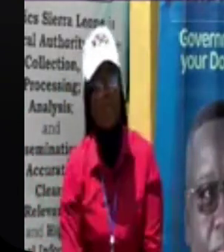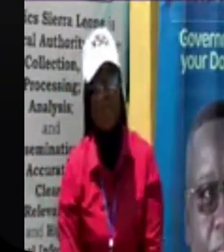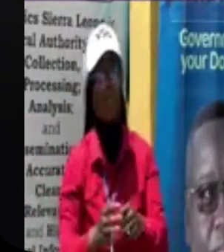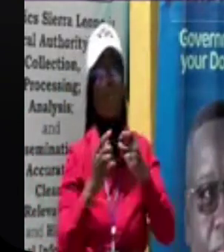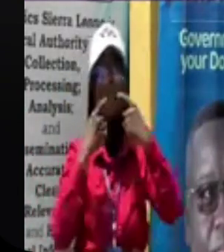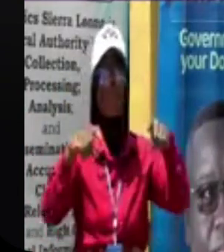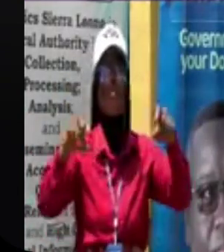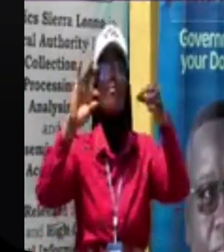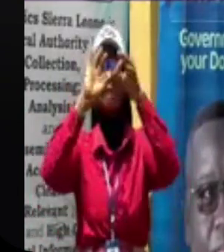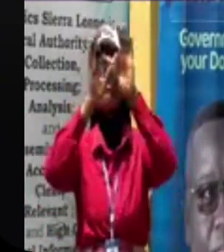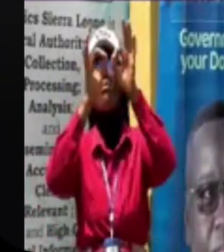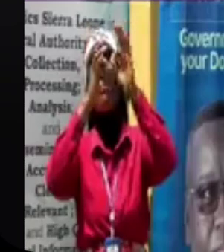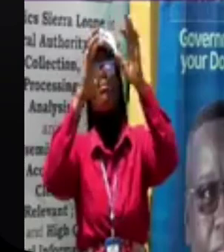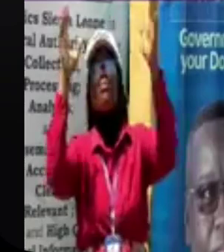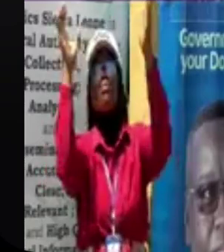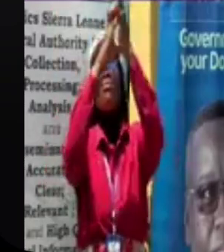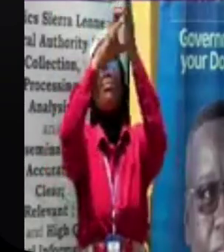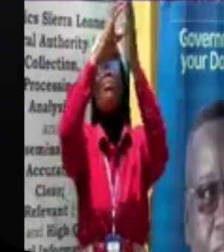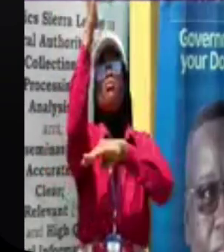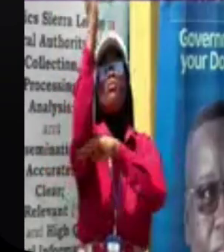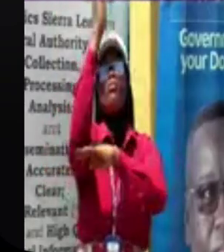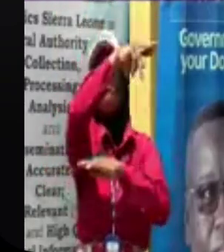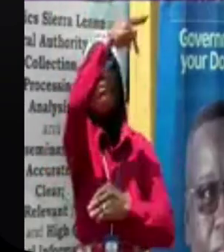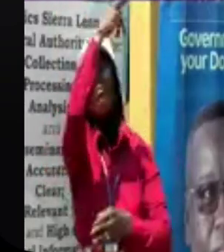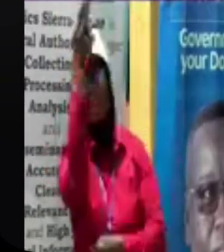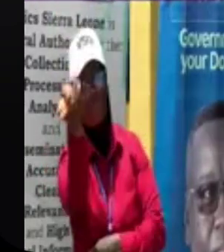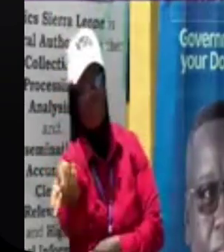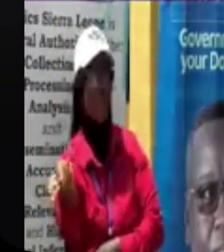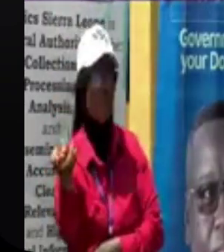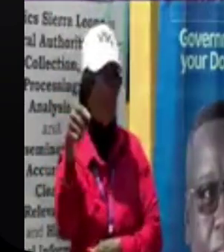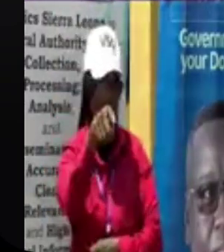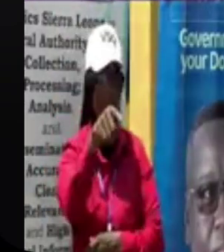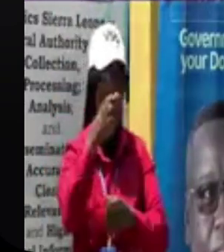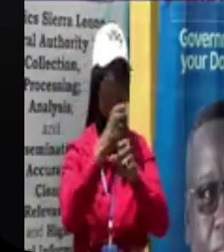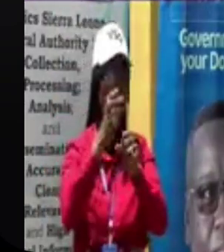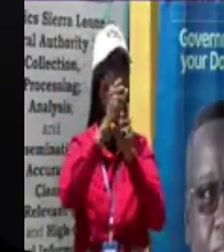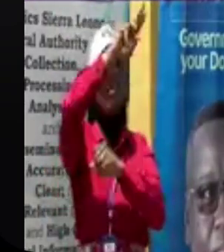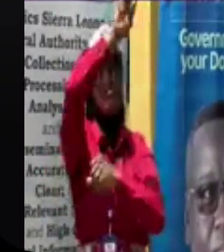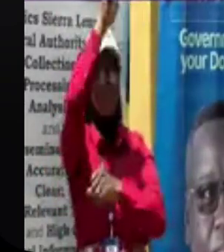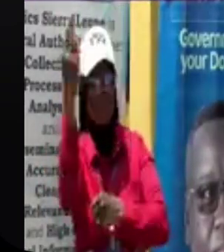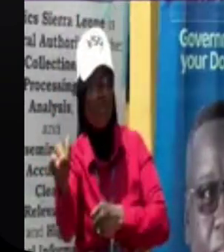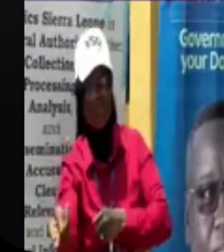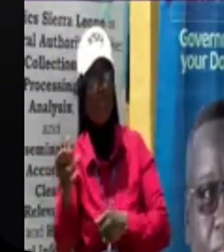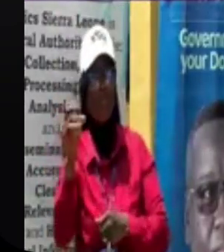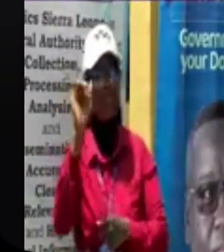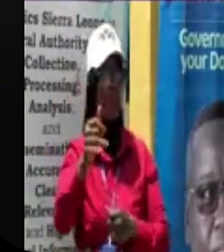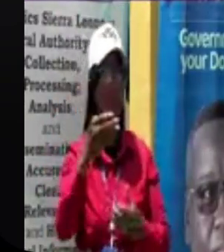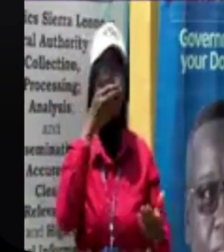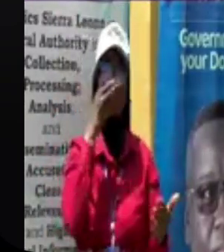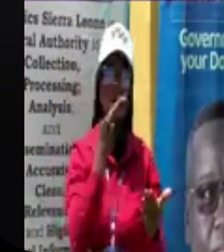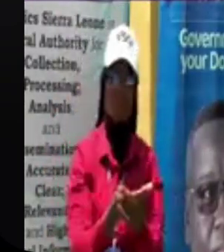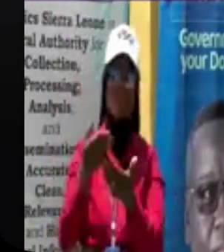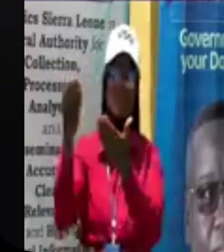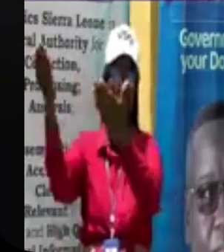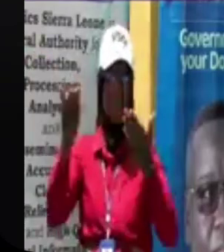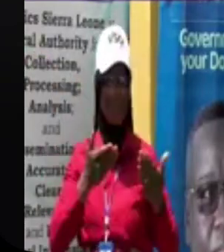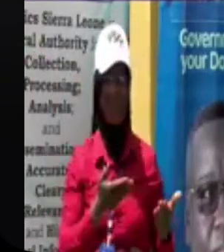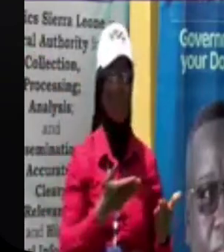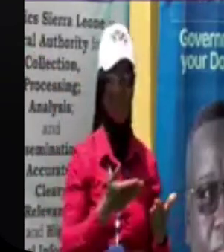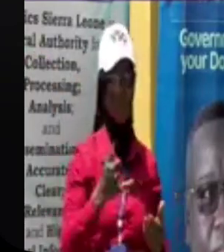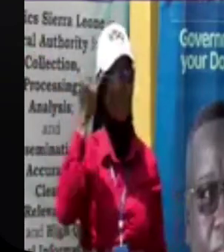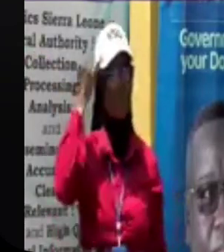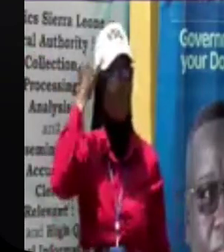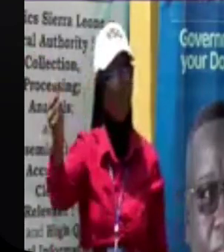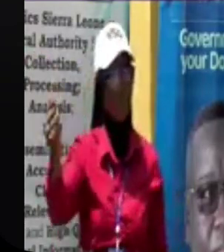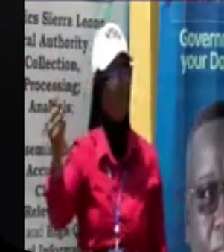go for go fix transformer with the pole for them, which means na be substandard pole. Now that make it good when I raise the point. Some